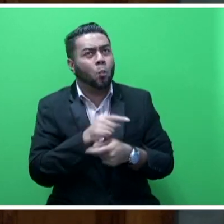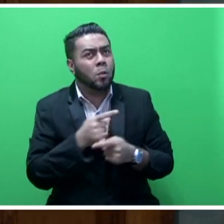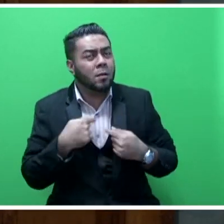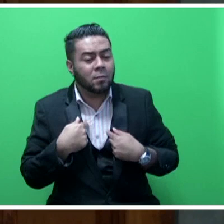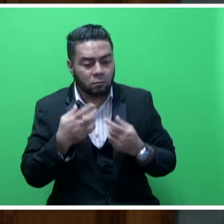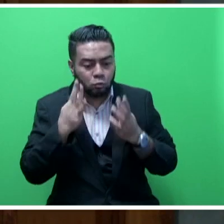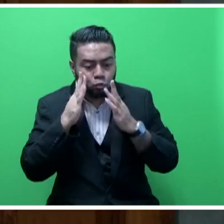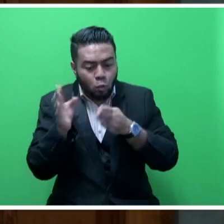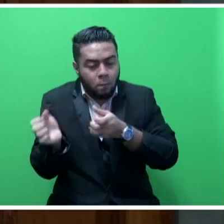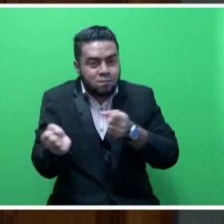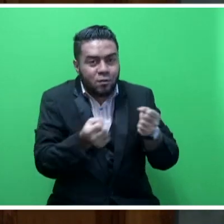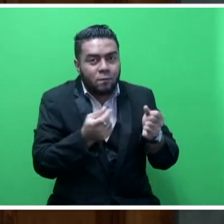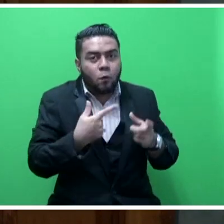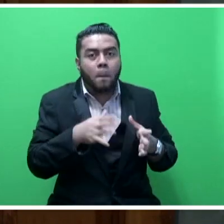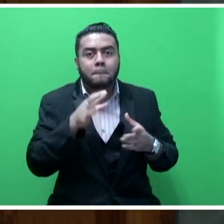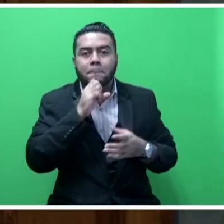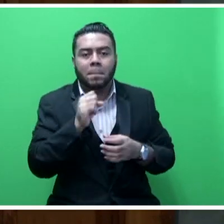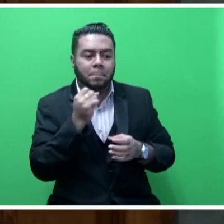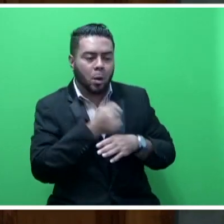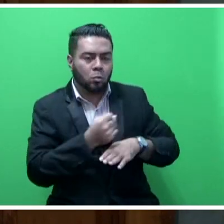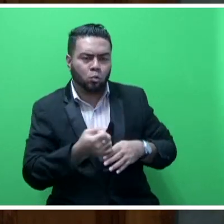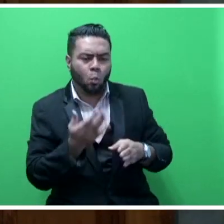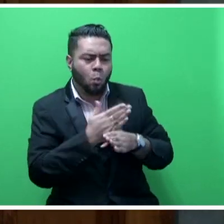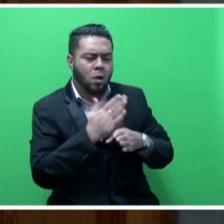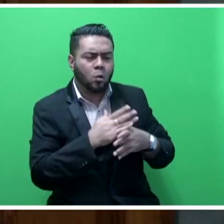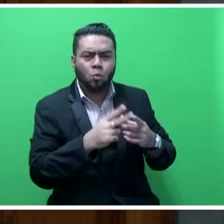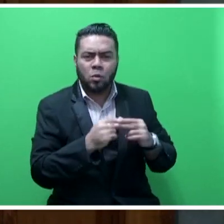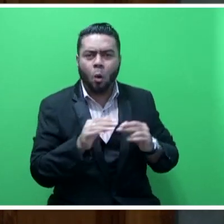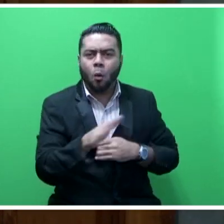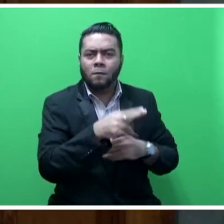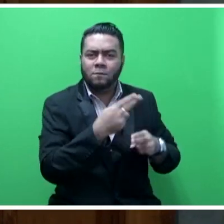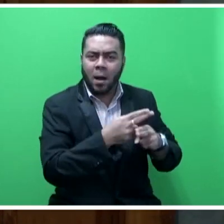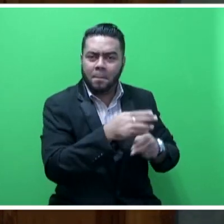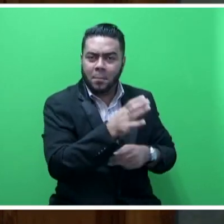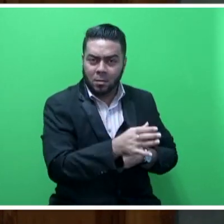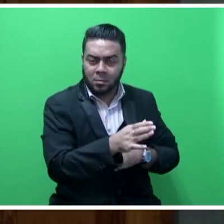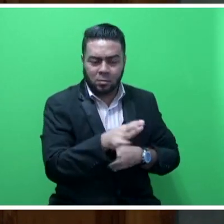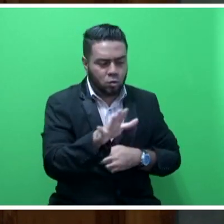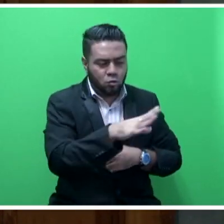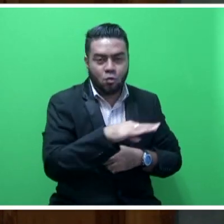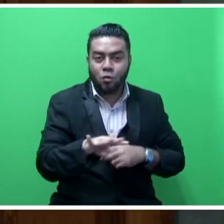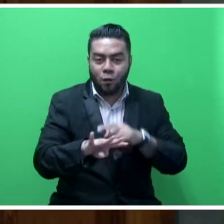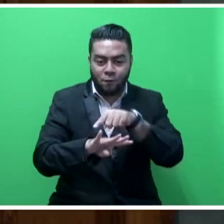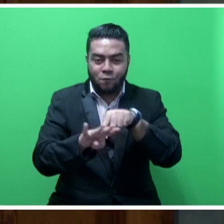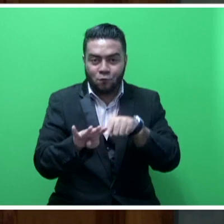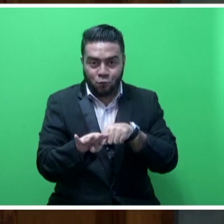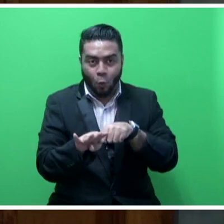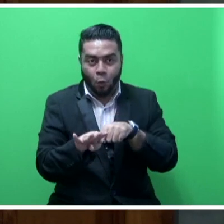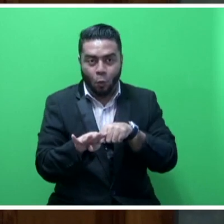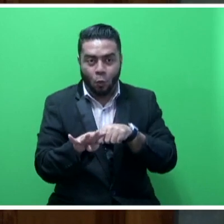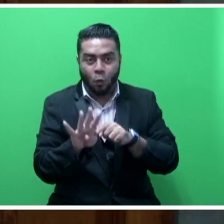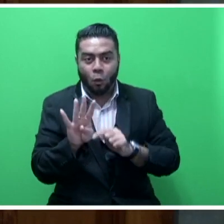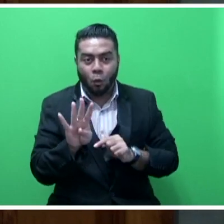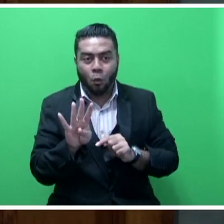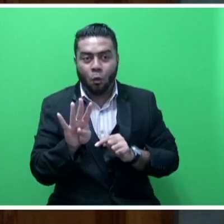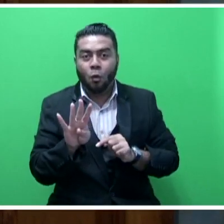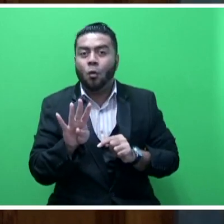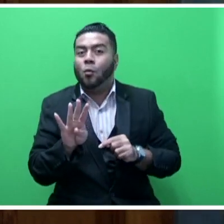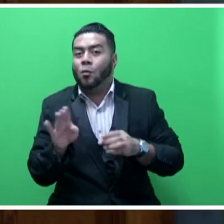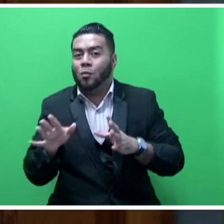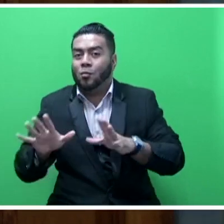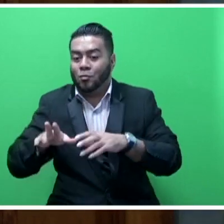its manpower to work with all farmers in the 4 regions and pooling all its resources together by